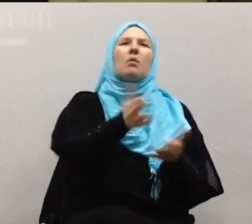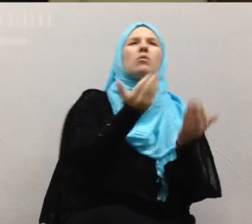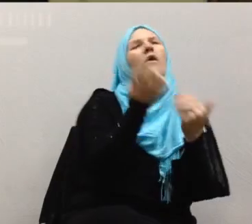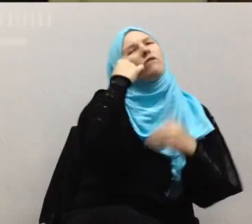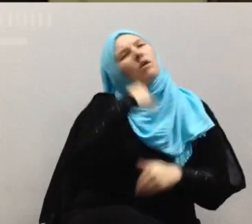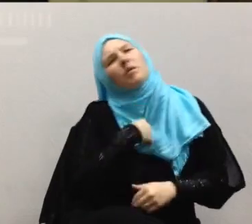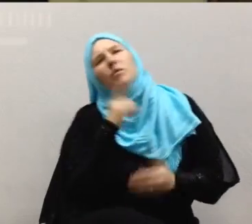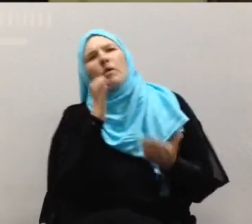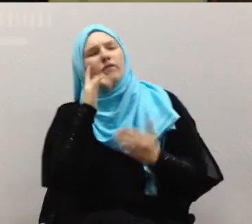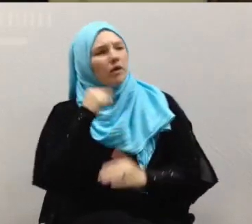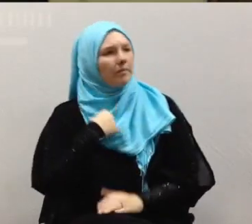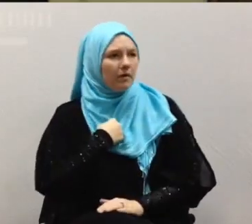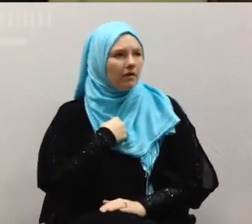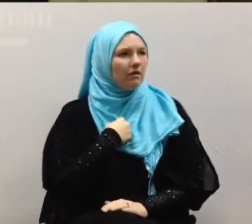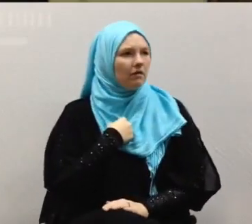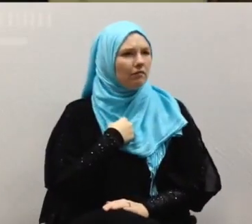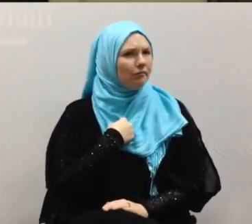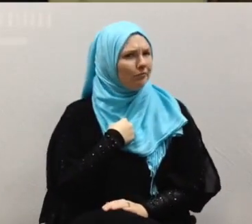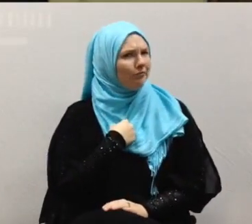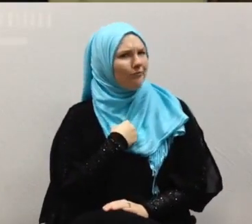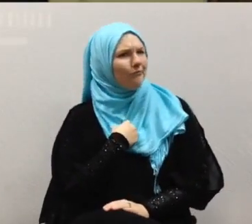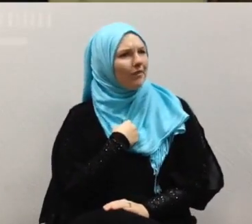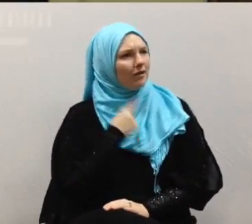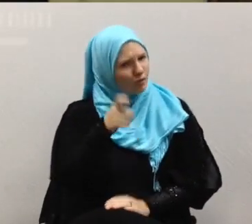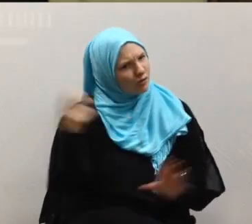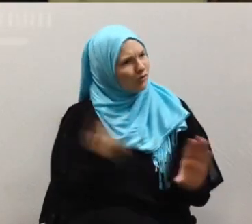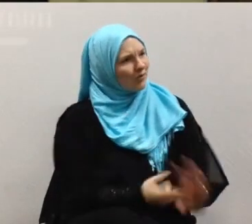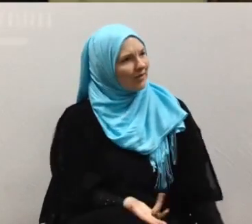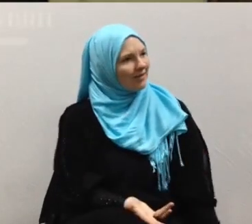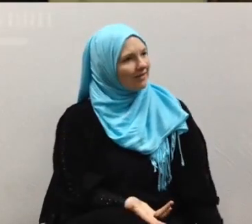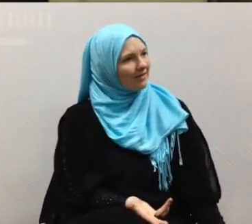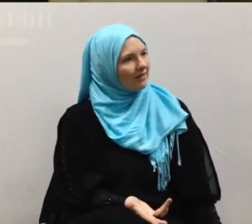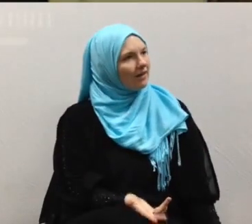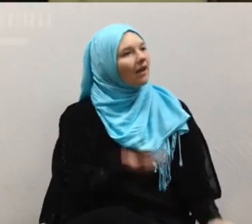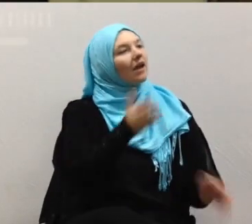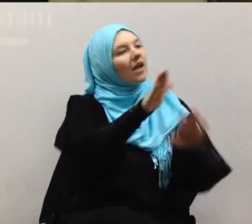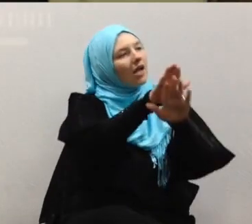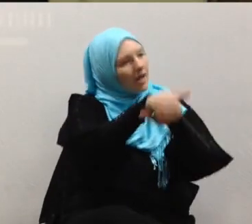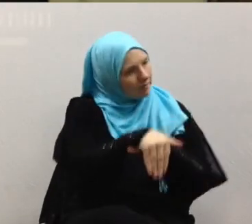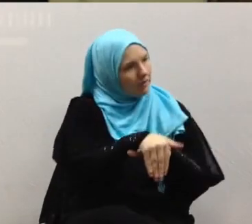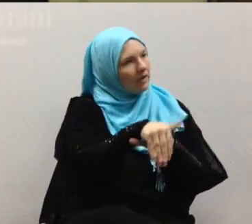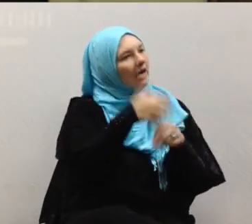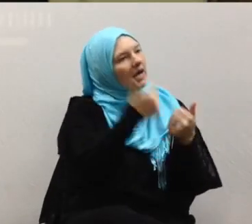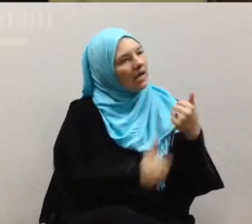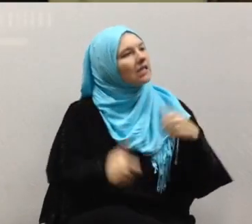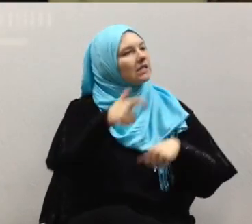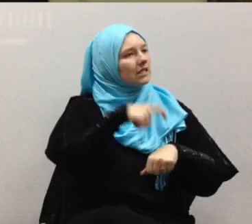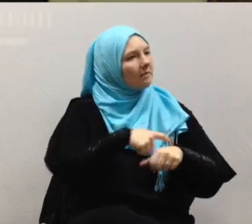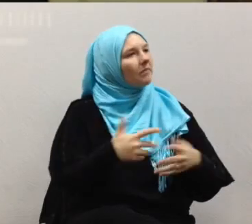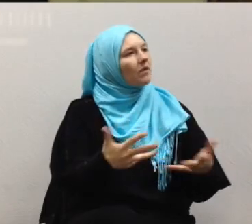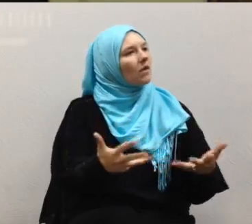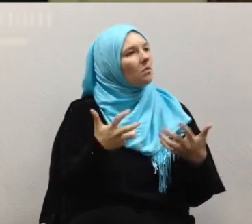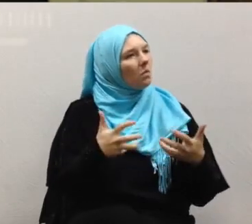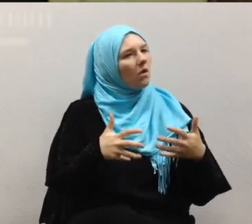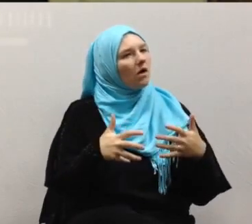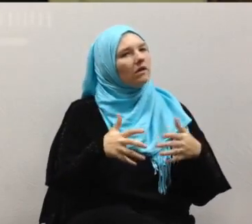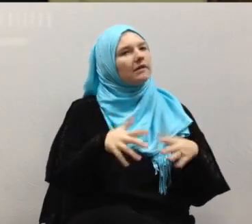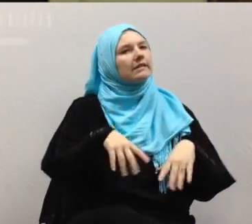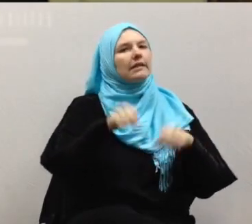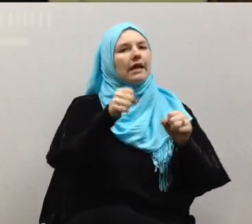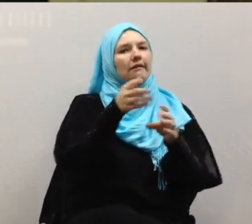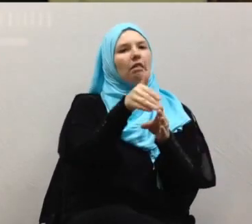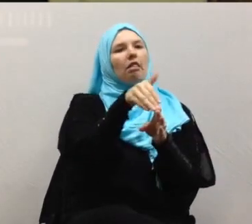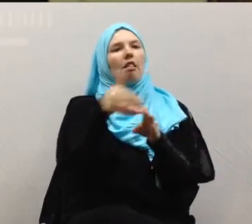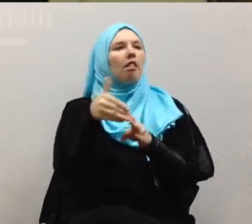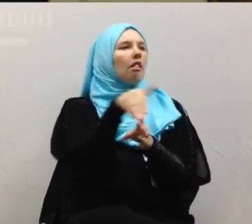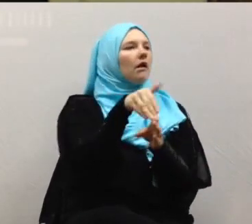understand. Hypocrites of every time who want to take the middle ground between truth and